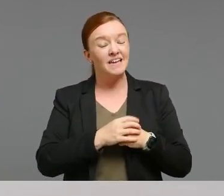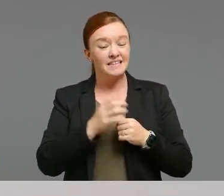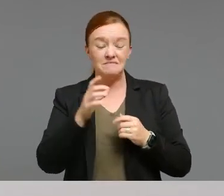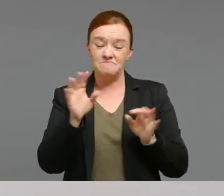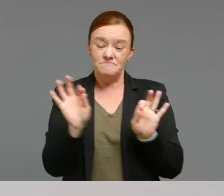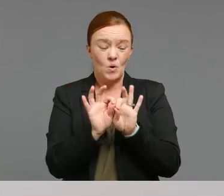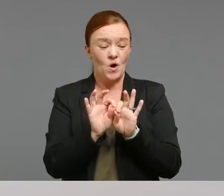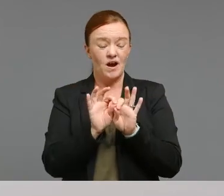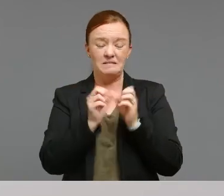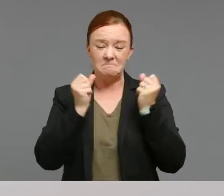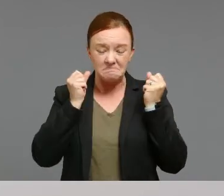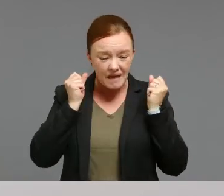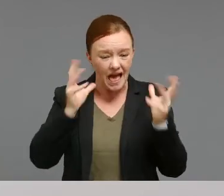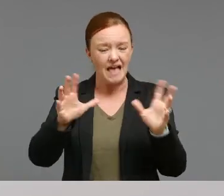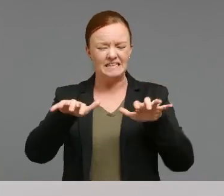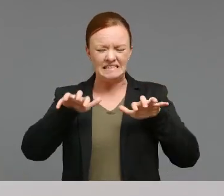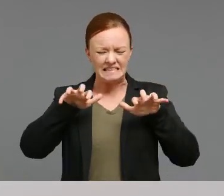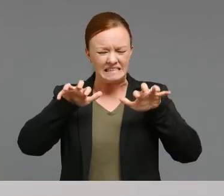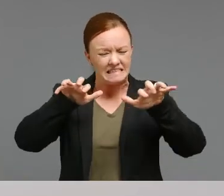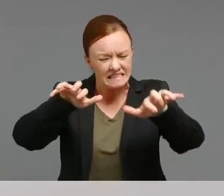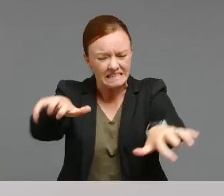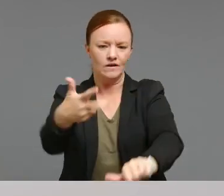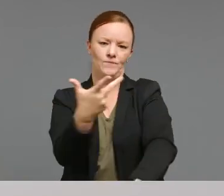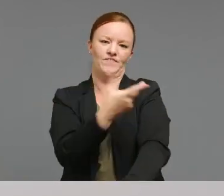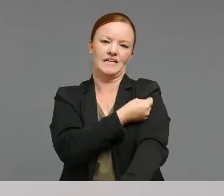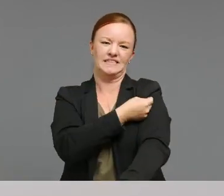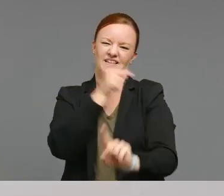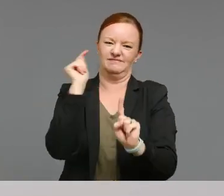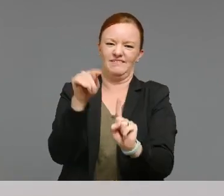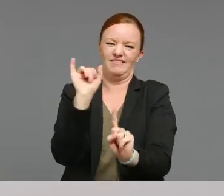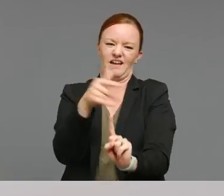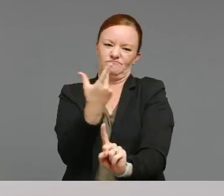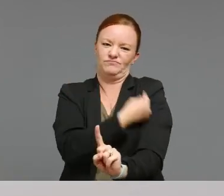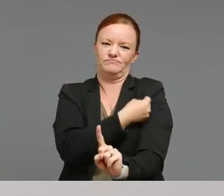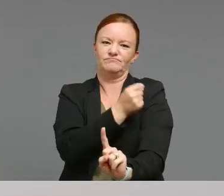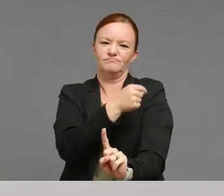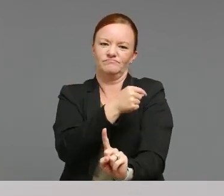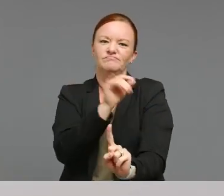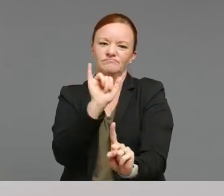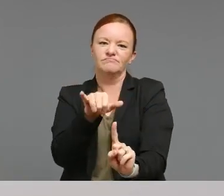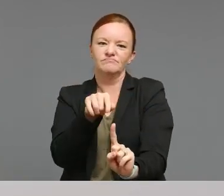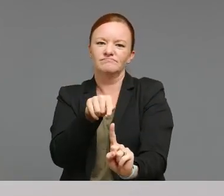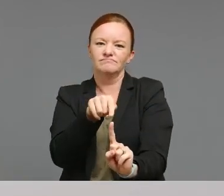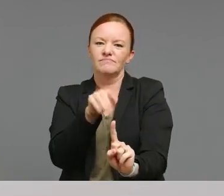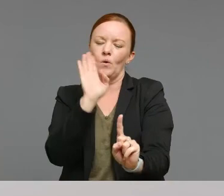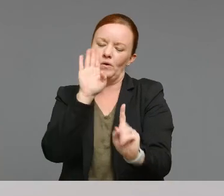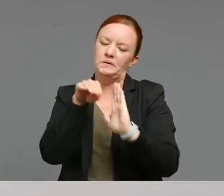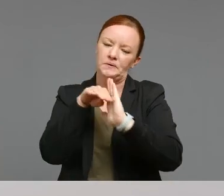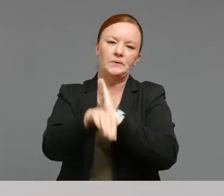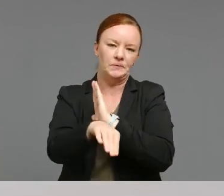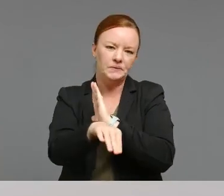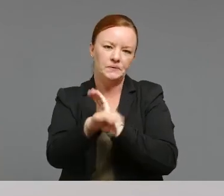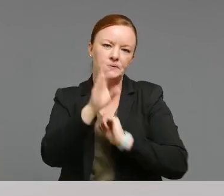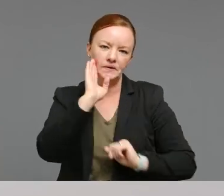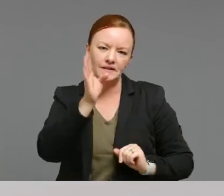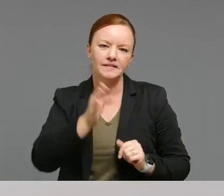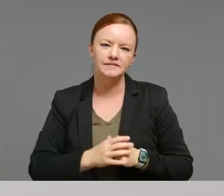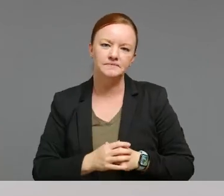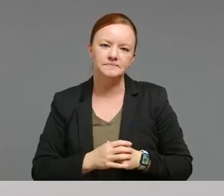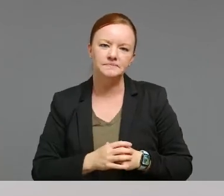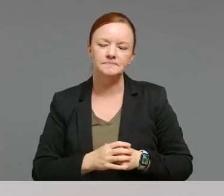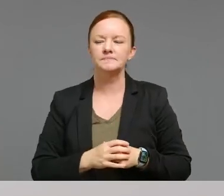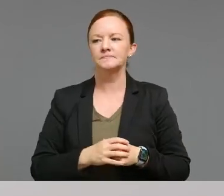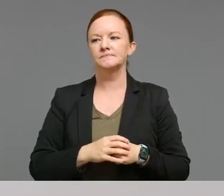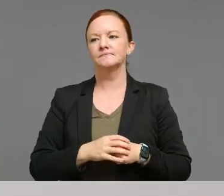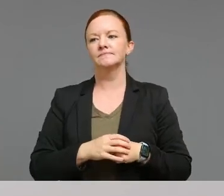the community as possible vaccinated. That's really what's going to bring that decline.